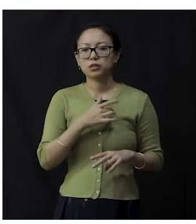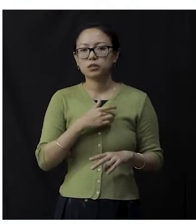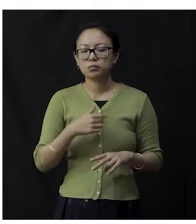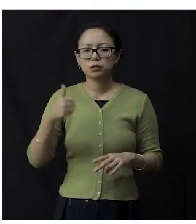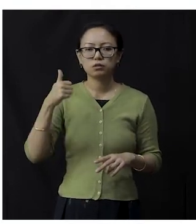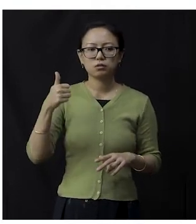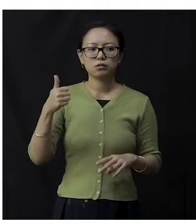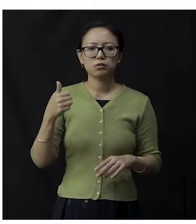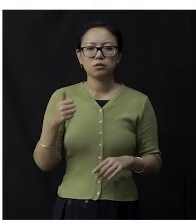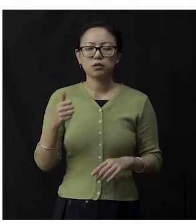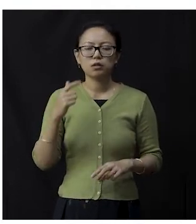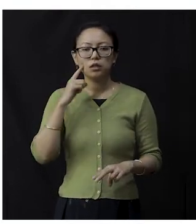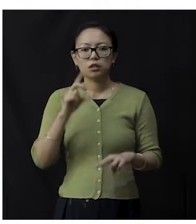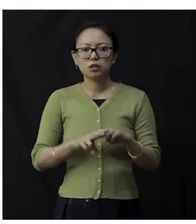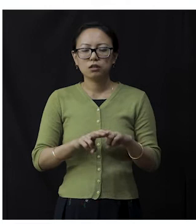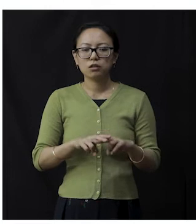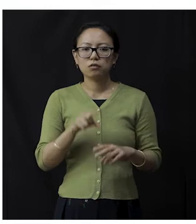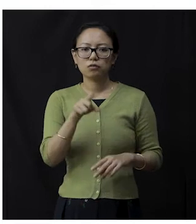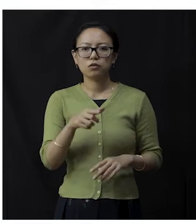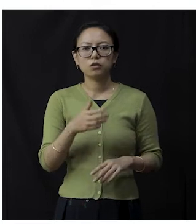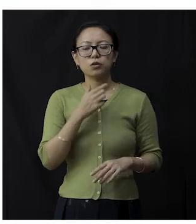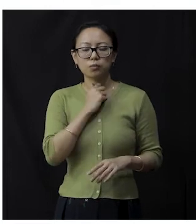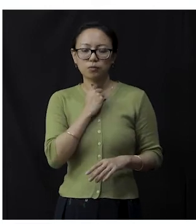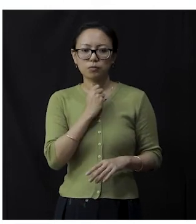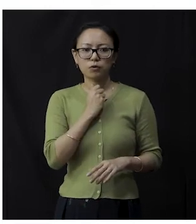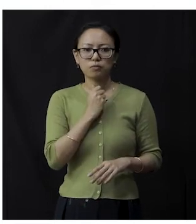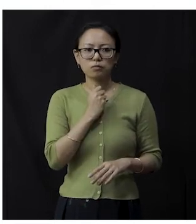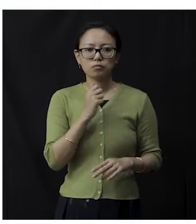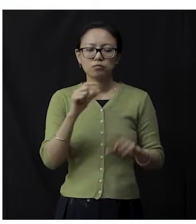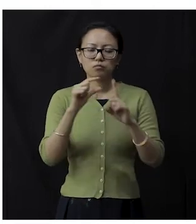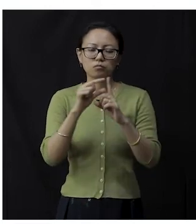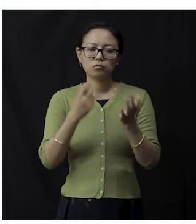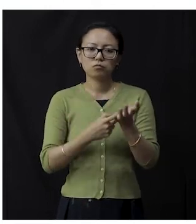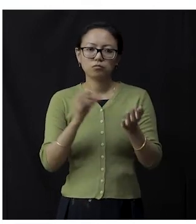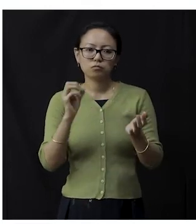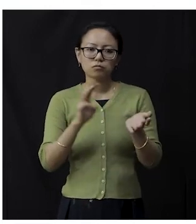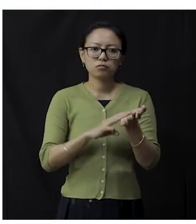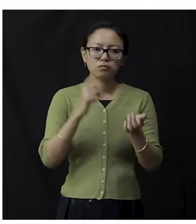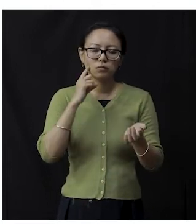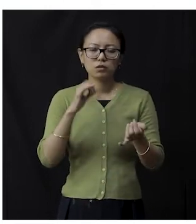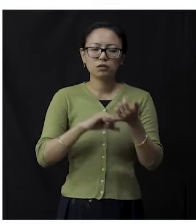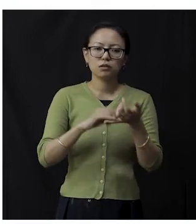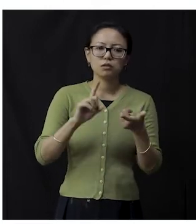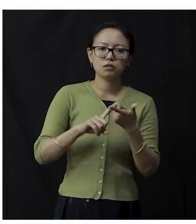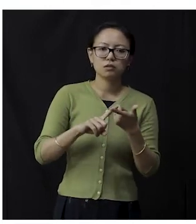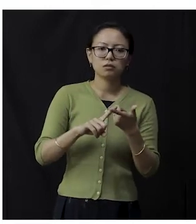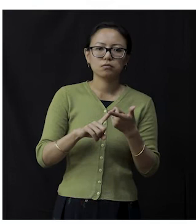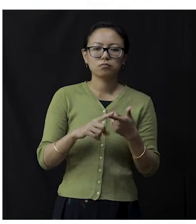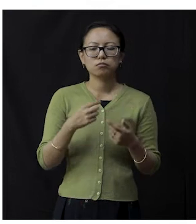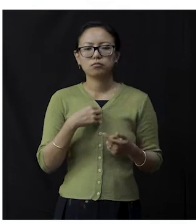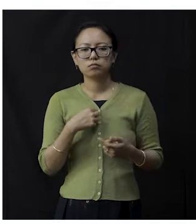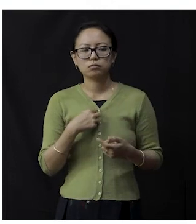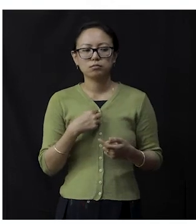you promise that, we will tell you the secret. So the man who did not behave well